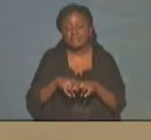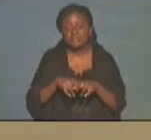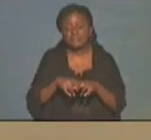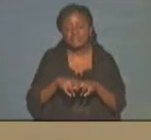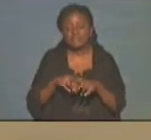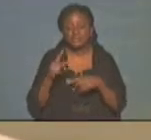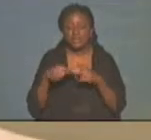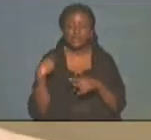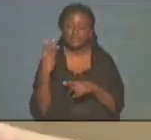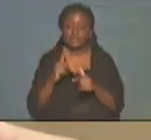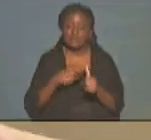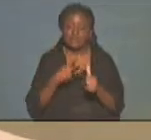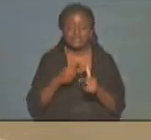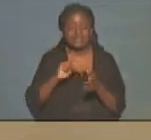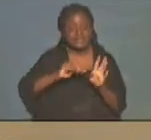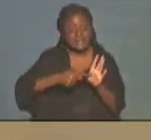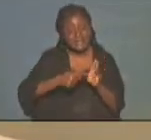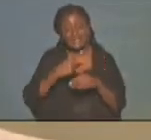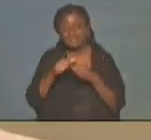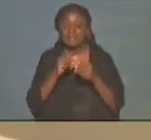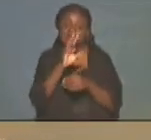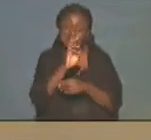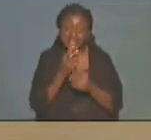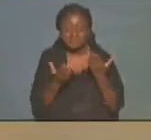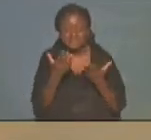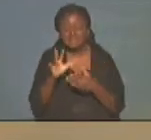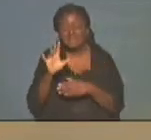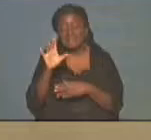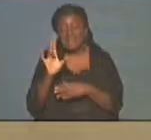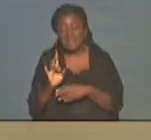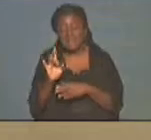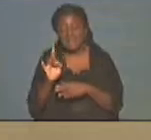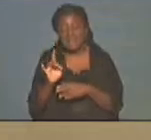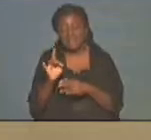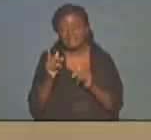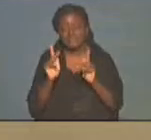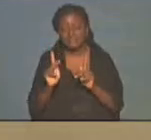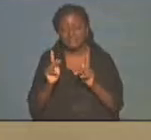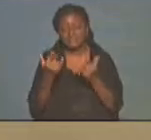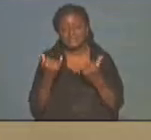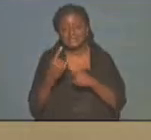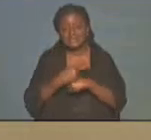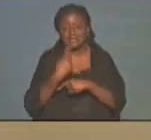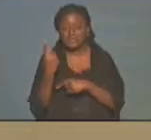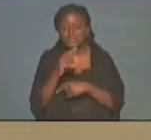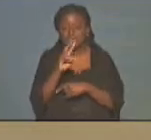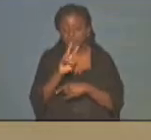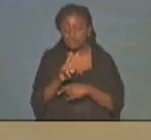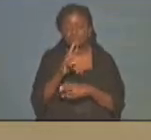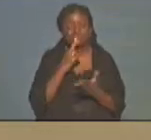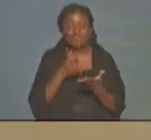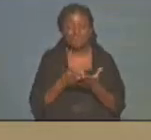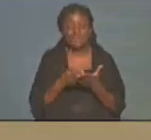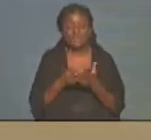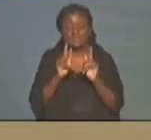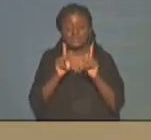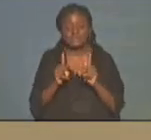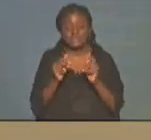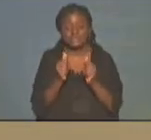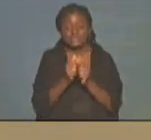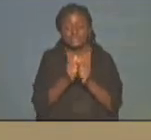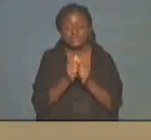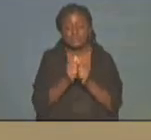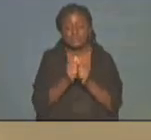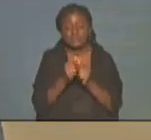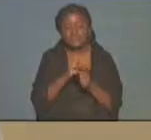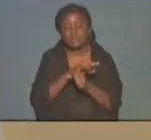we first started out, there was about 6, possibly 8 cases of COVID. Today, there's only 2 reported cases. The schools are up and going, and everything